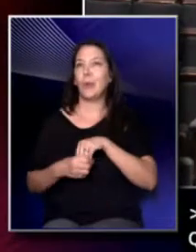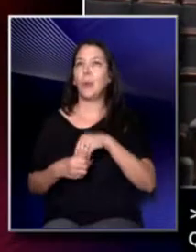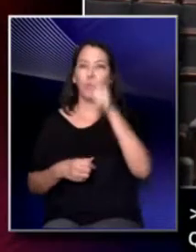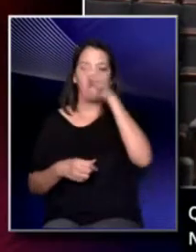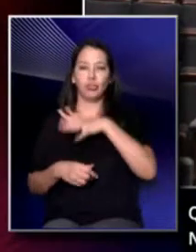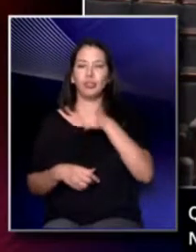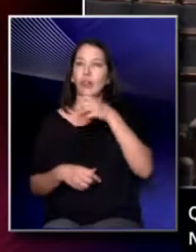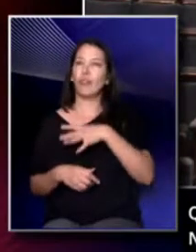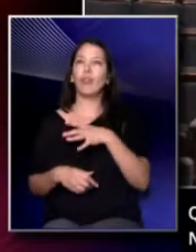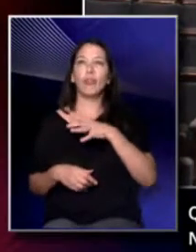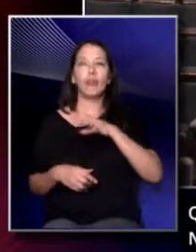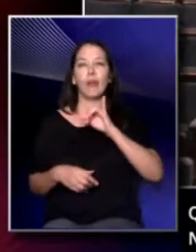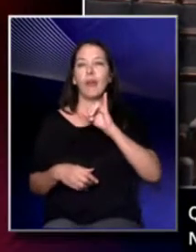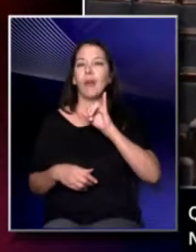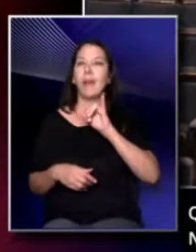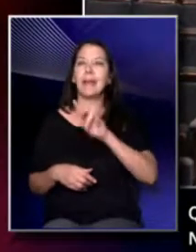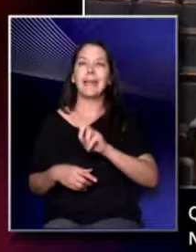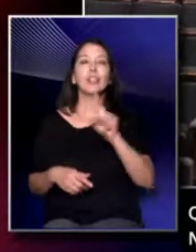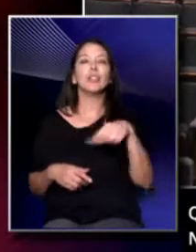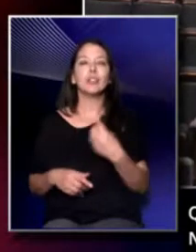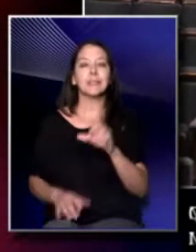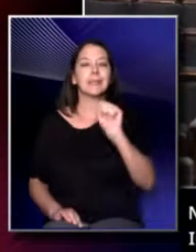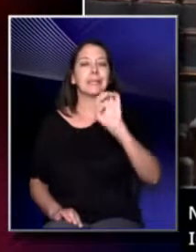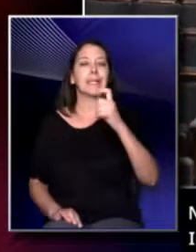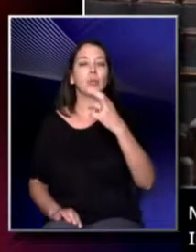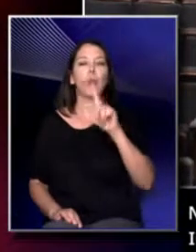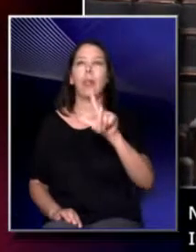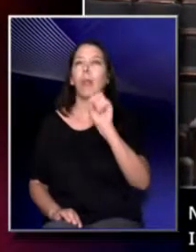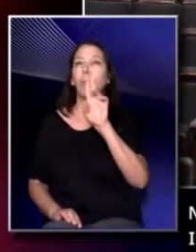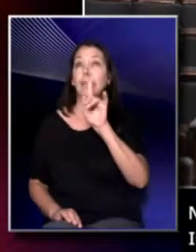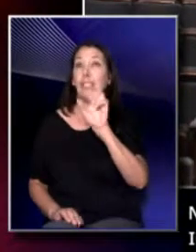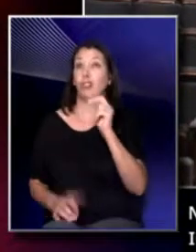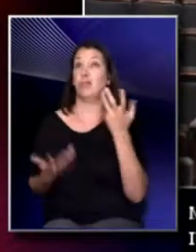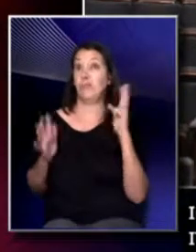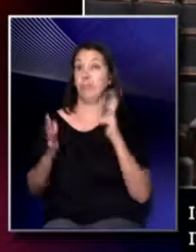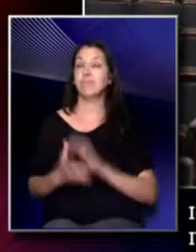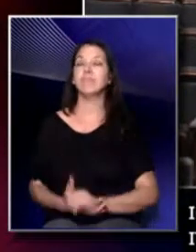It strictly addresses sexual orientation, sir.